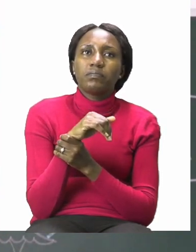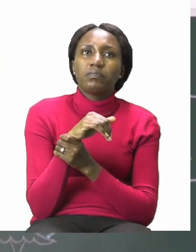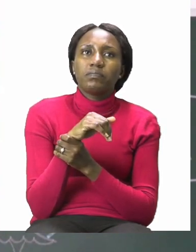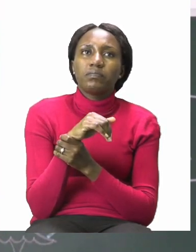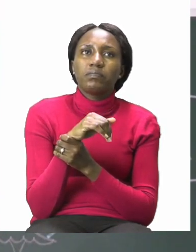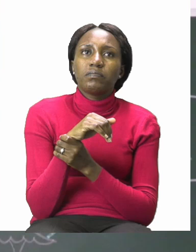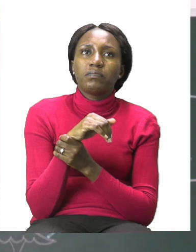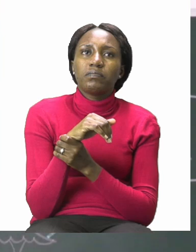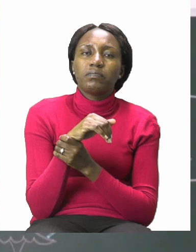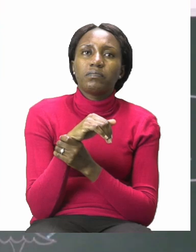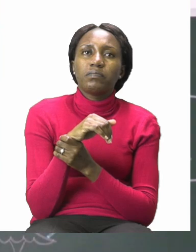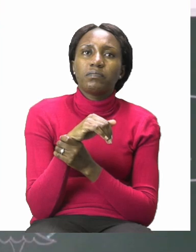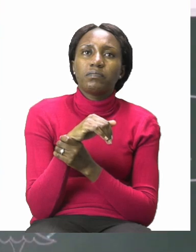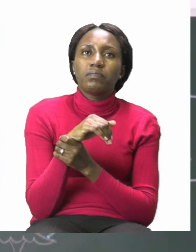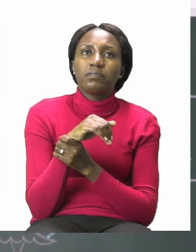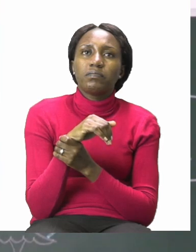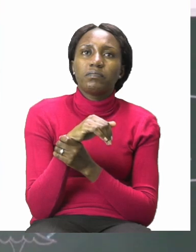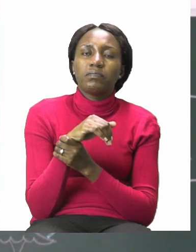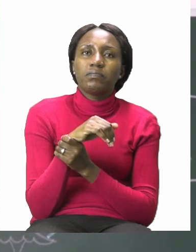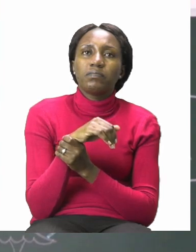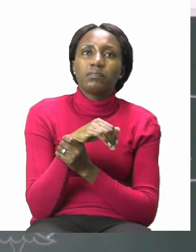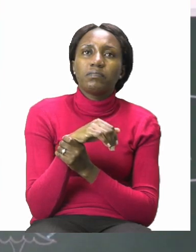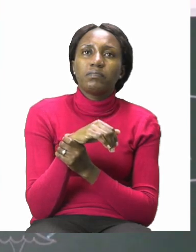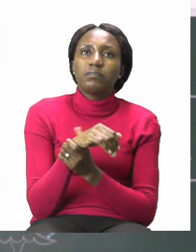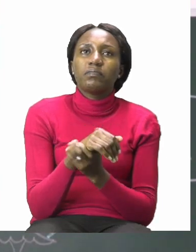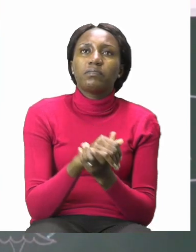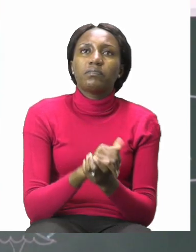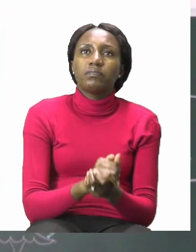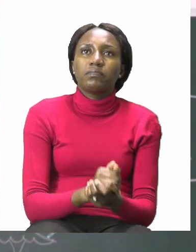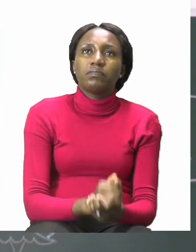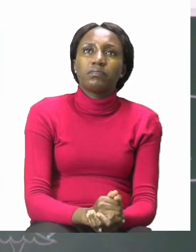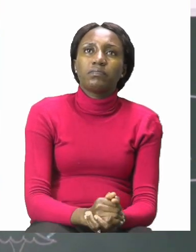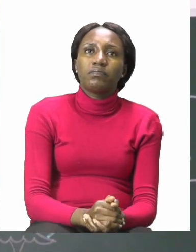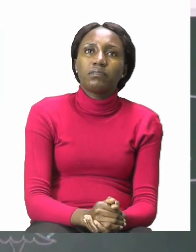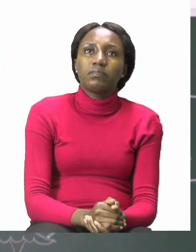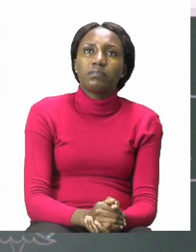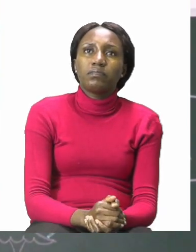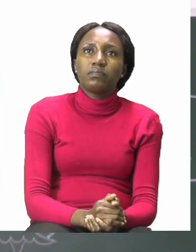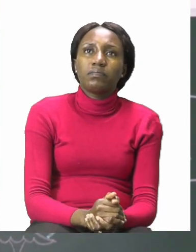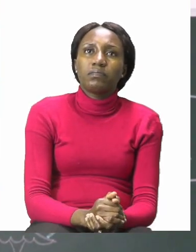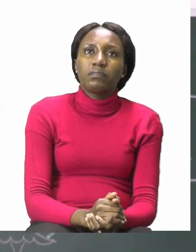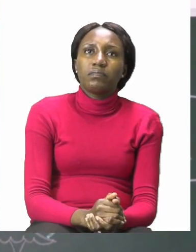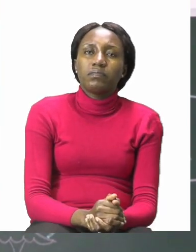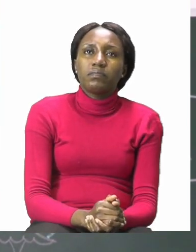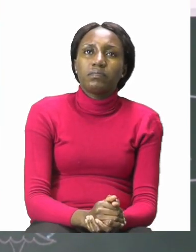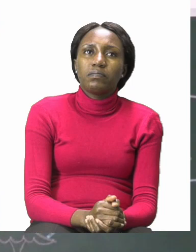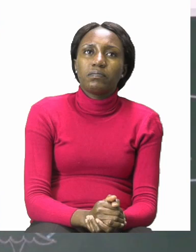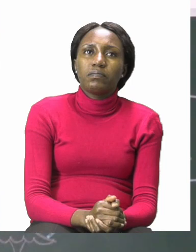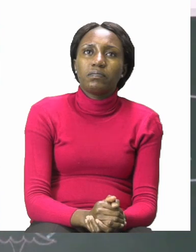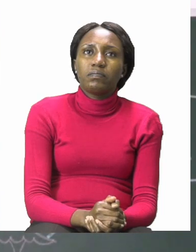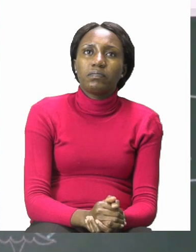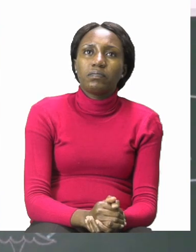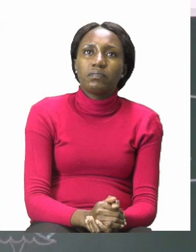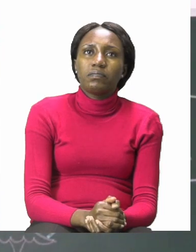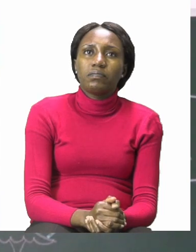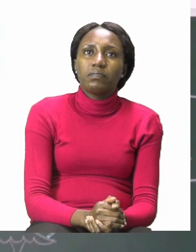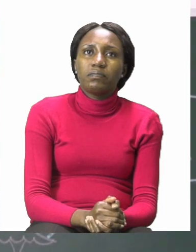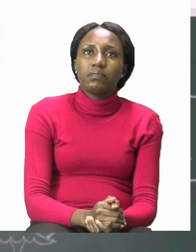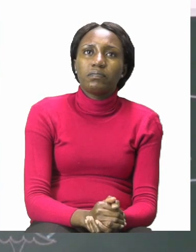going to take it and put it next to the one we have already